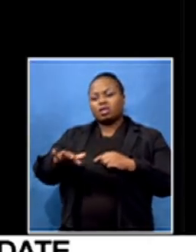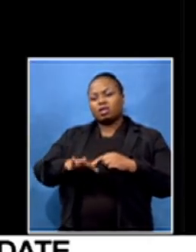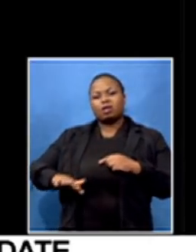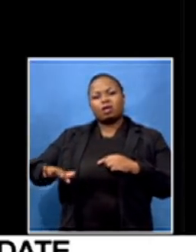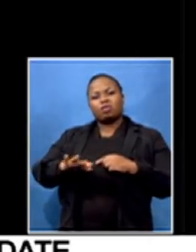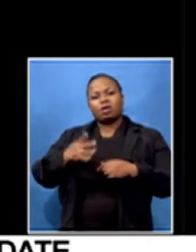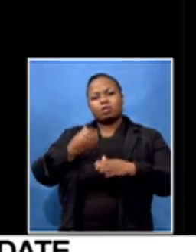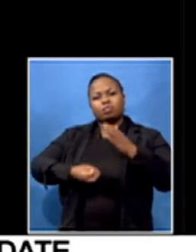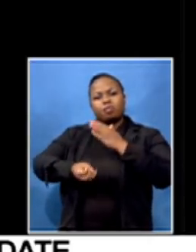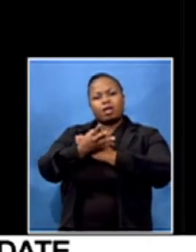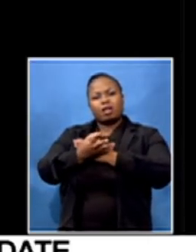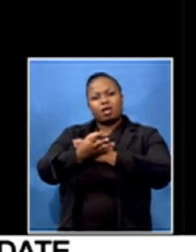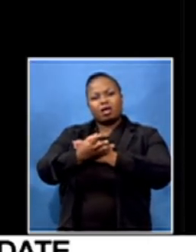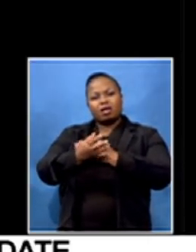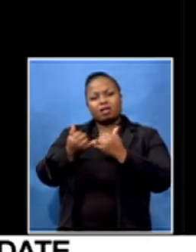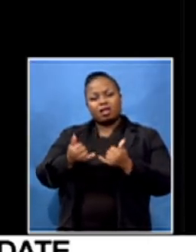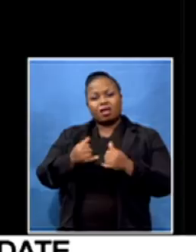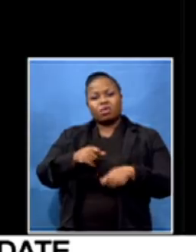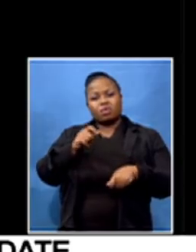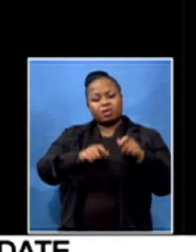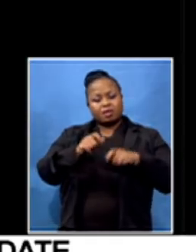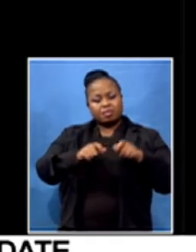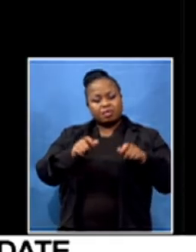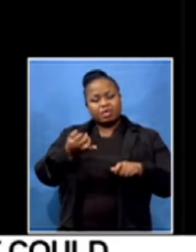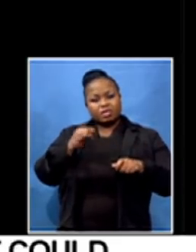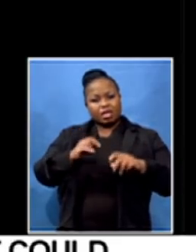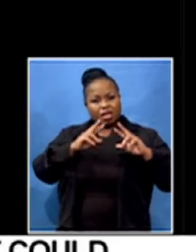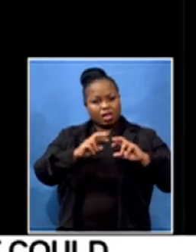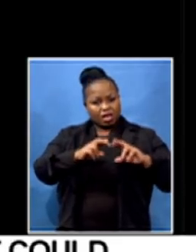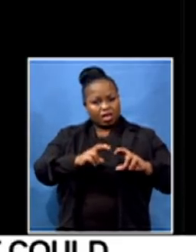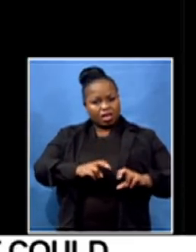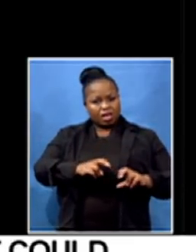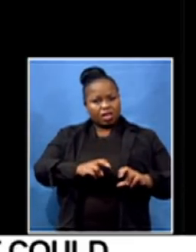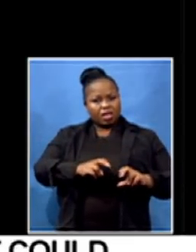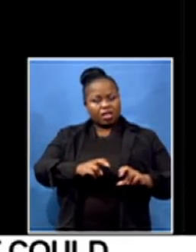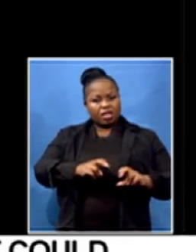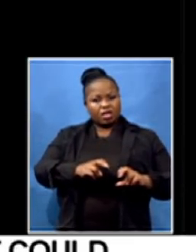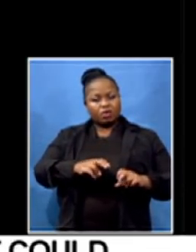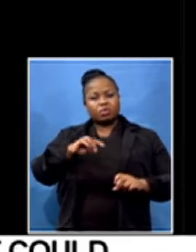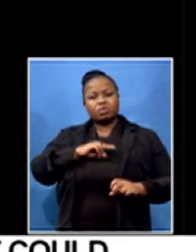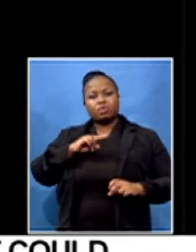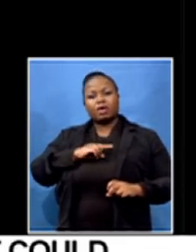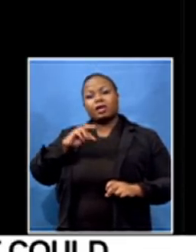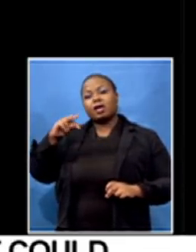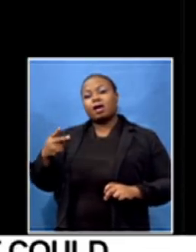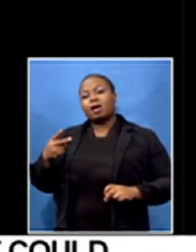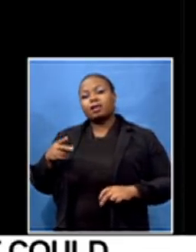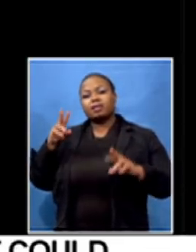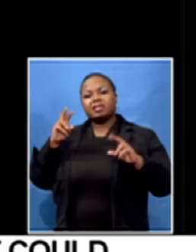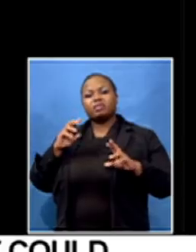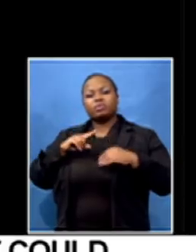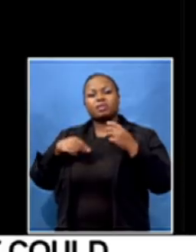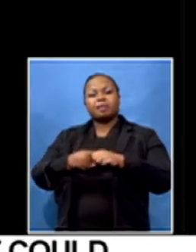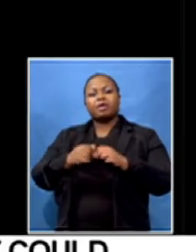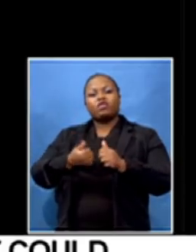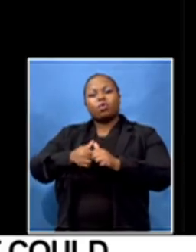Mpumalanga, 13 persons under investigation had escaped. There's also the issue of massive